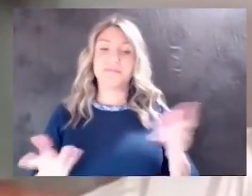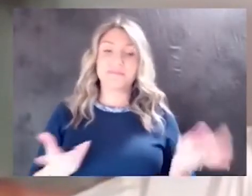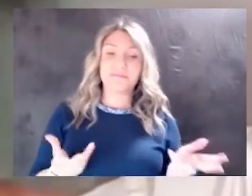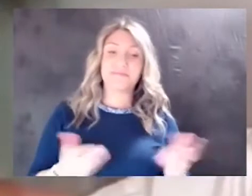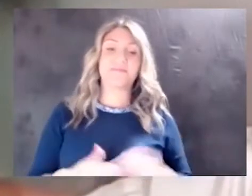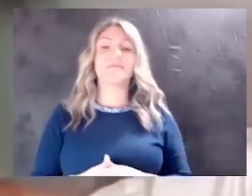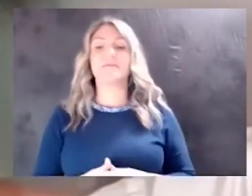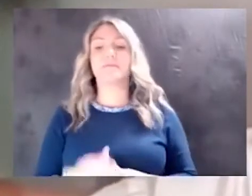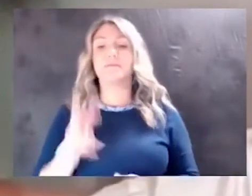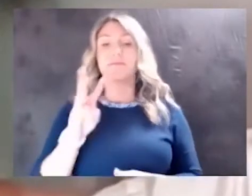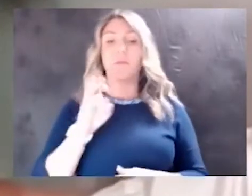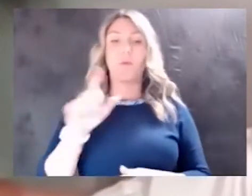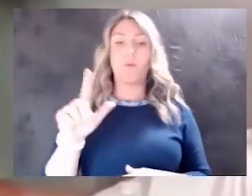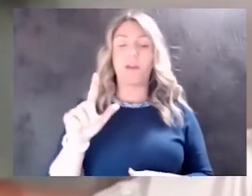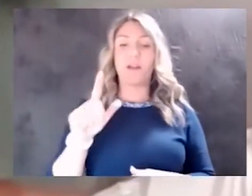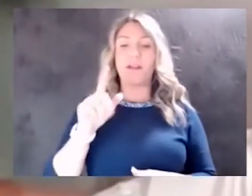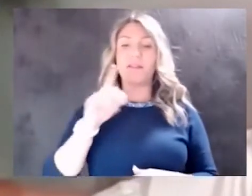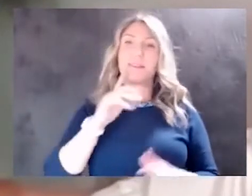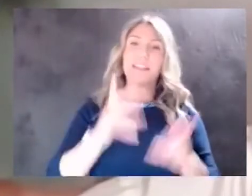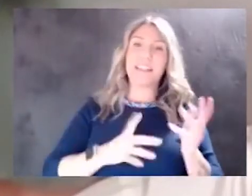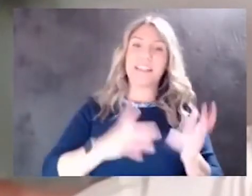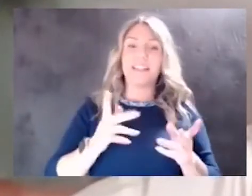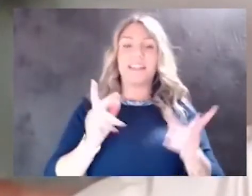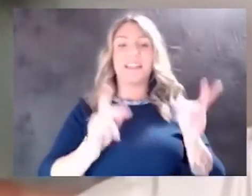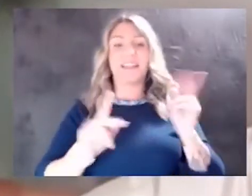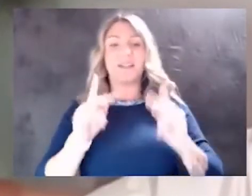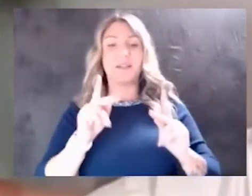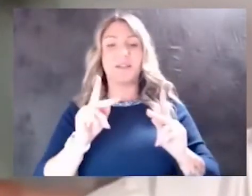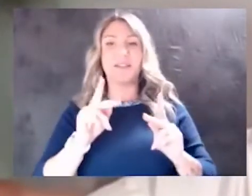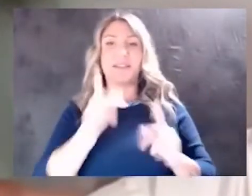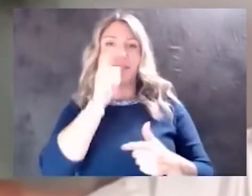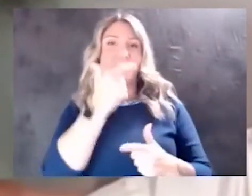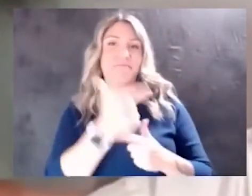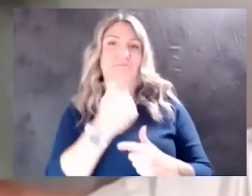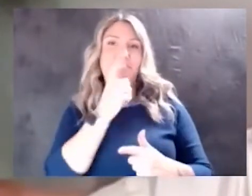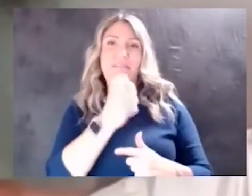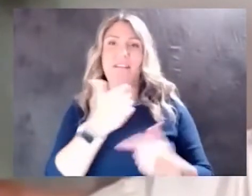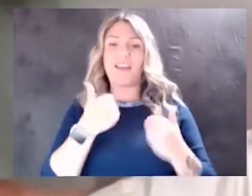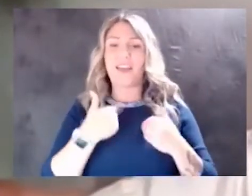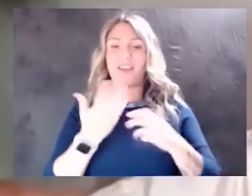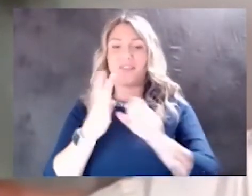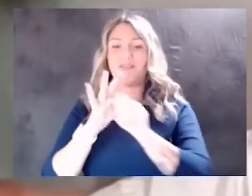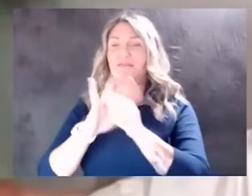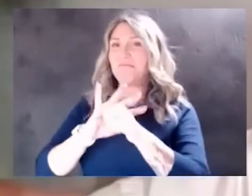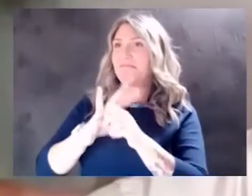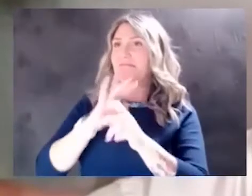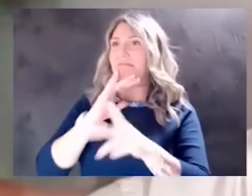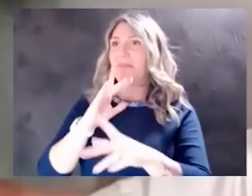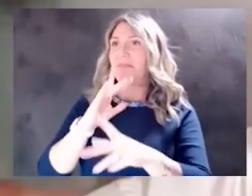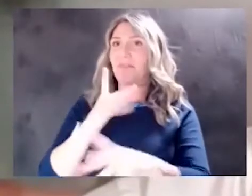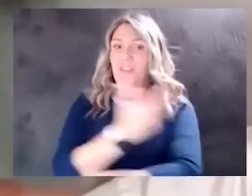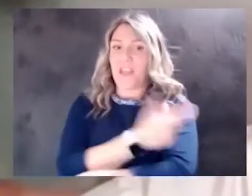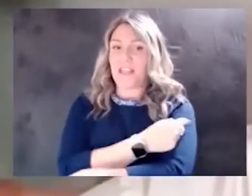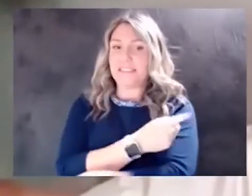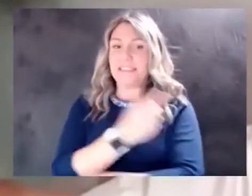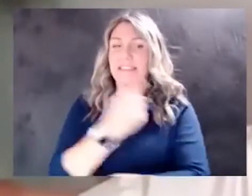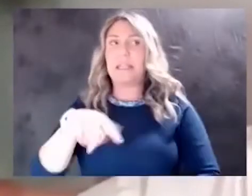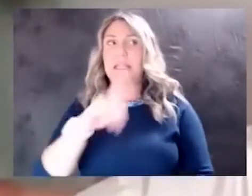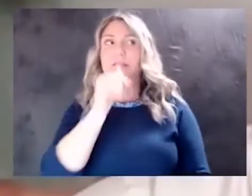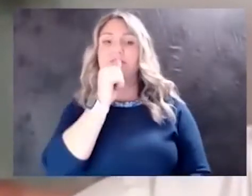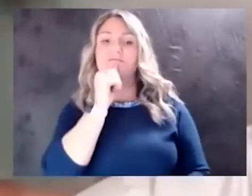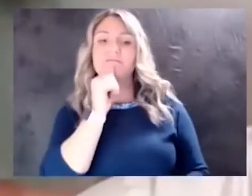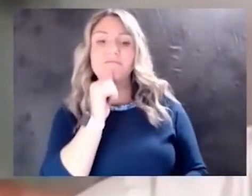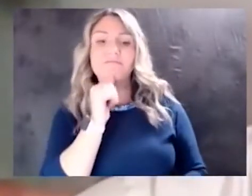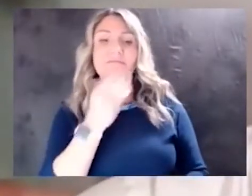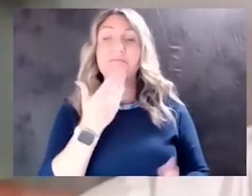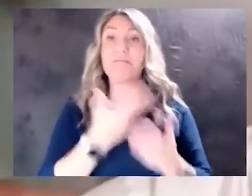Well, it was people who was the siblings that didn't have the vaccine, so they kind of just dealt with it. Thank